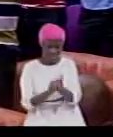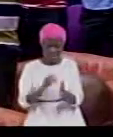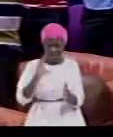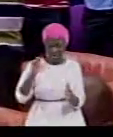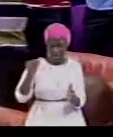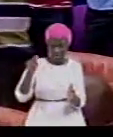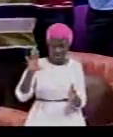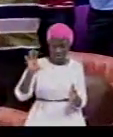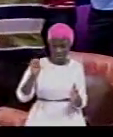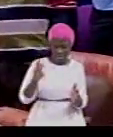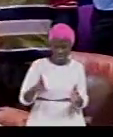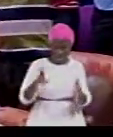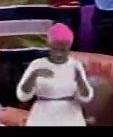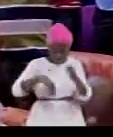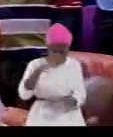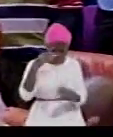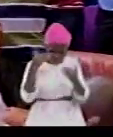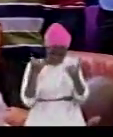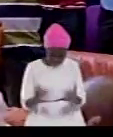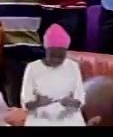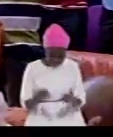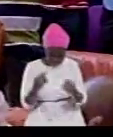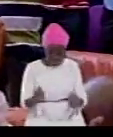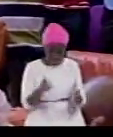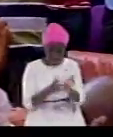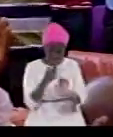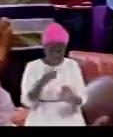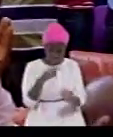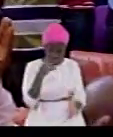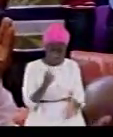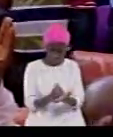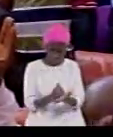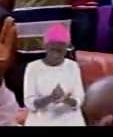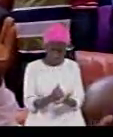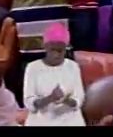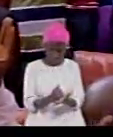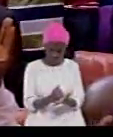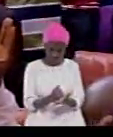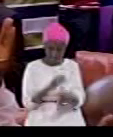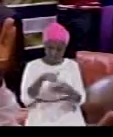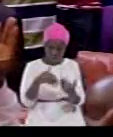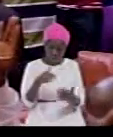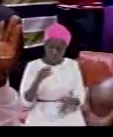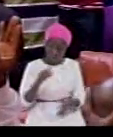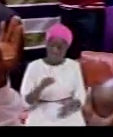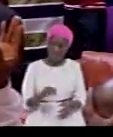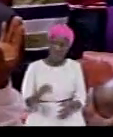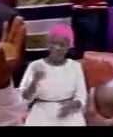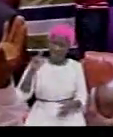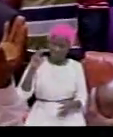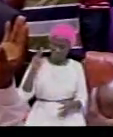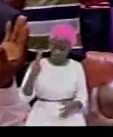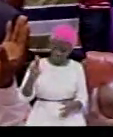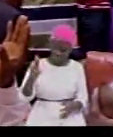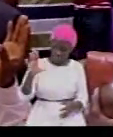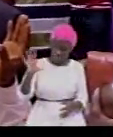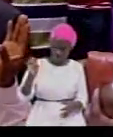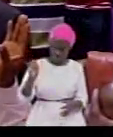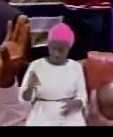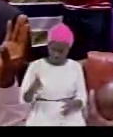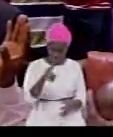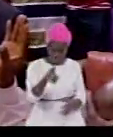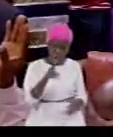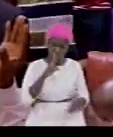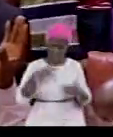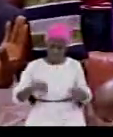away instantaneously in Jesus' name. Ulcer, you are healed in